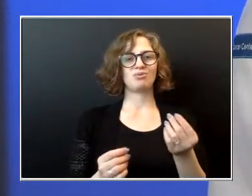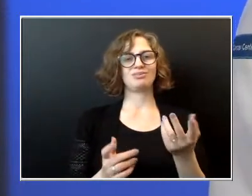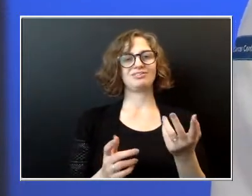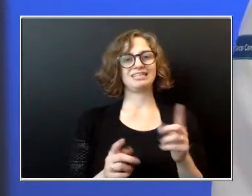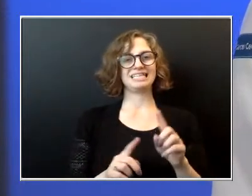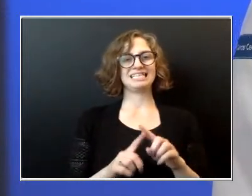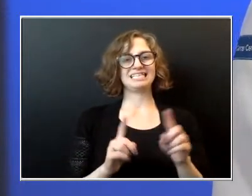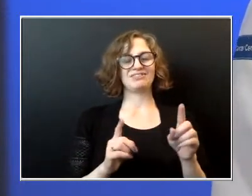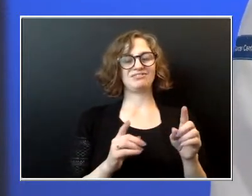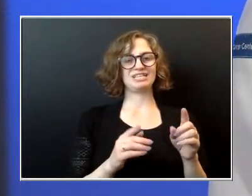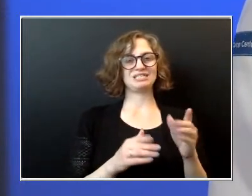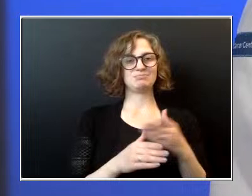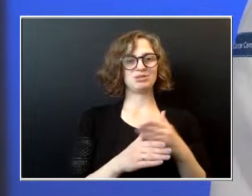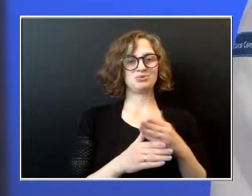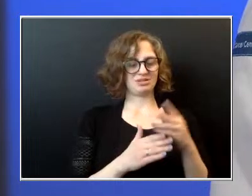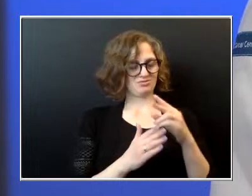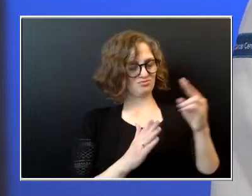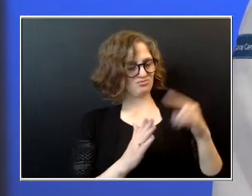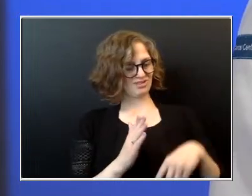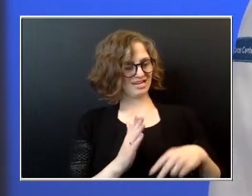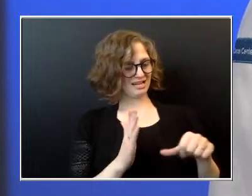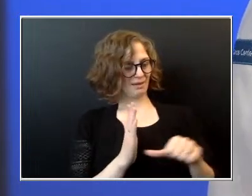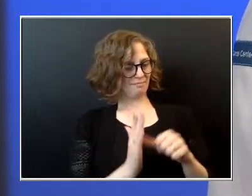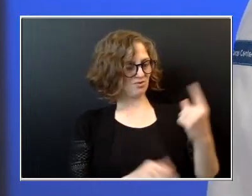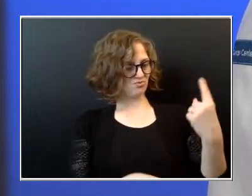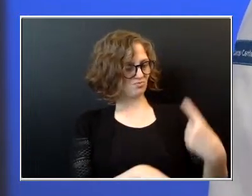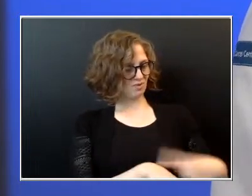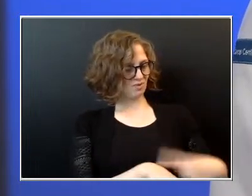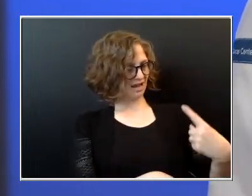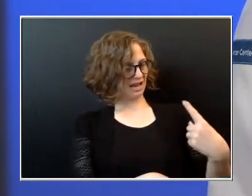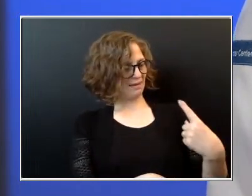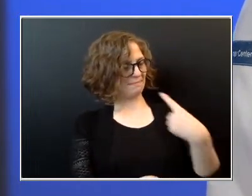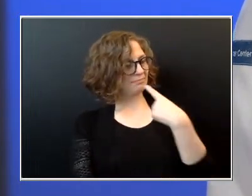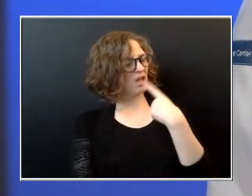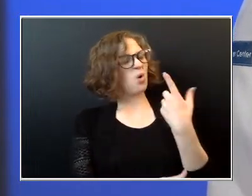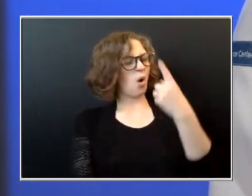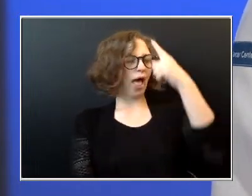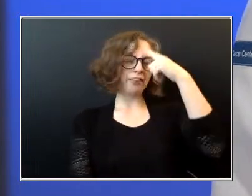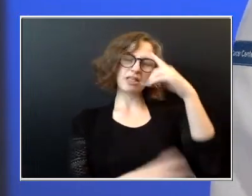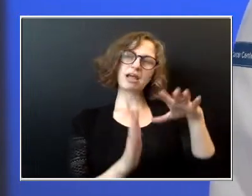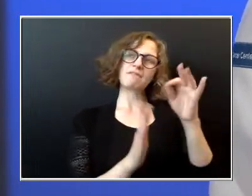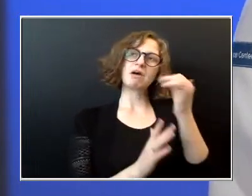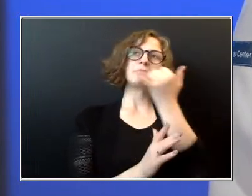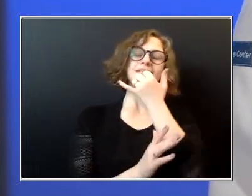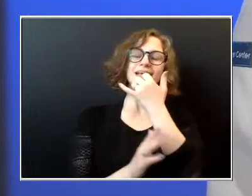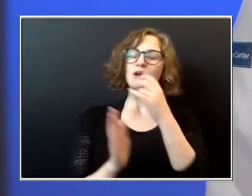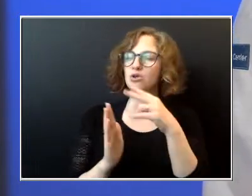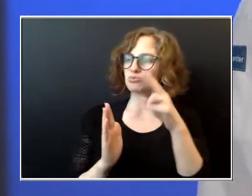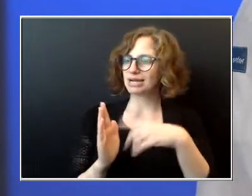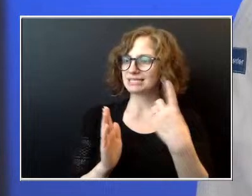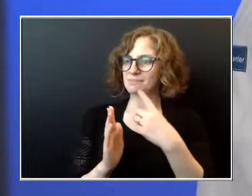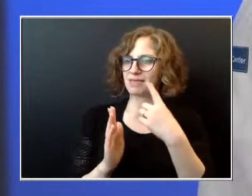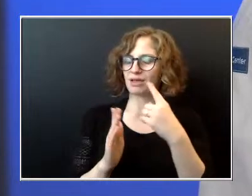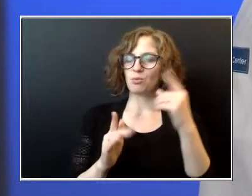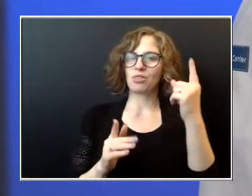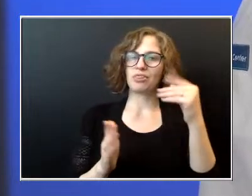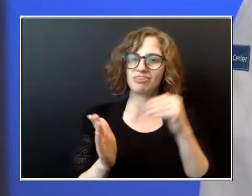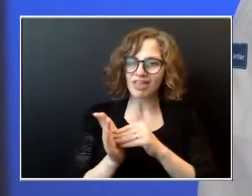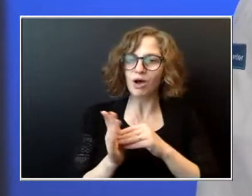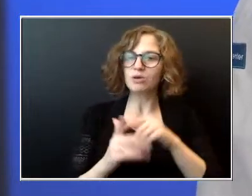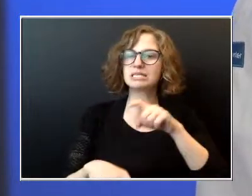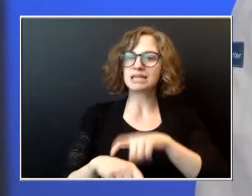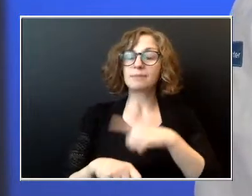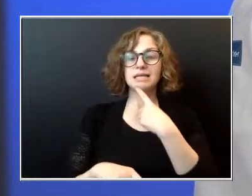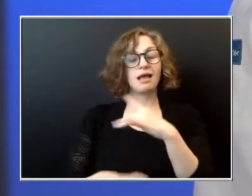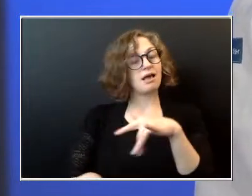and saying, oh, I think I found a mistake, and reading a page 1,000 times and saying, yes, this is definitely a concern for an individual